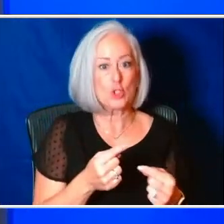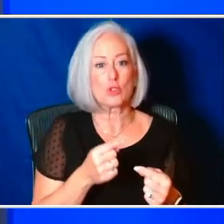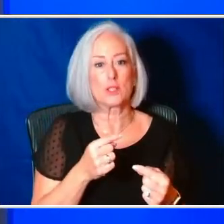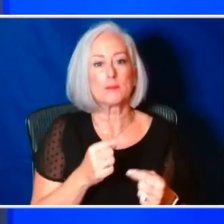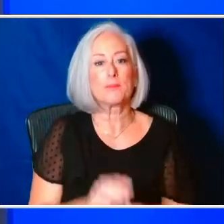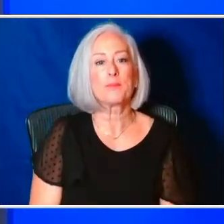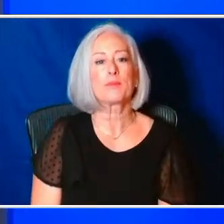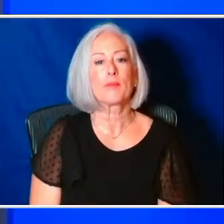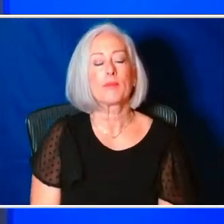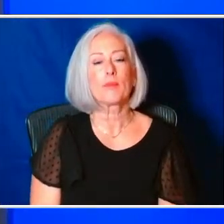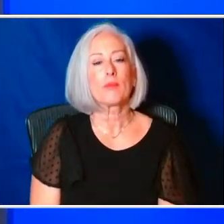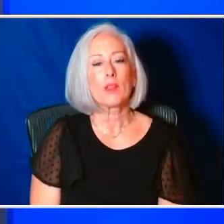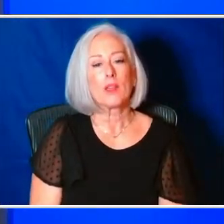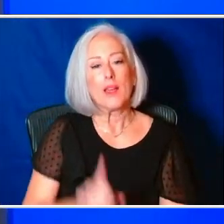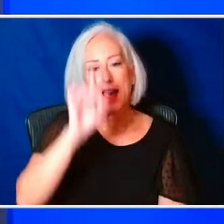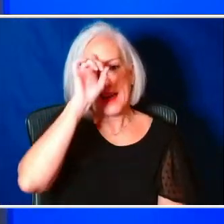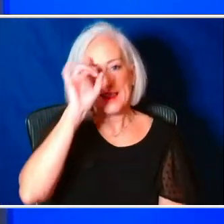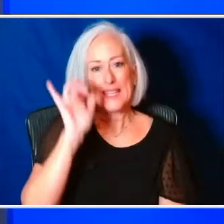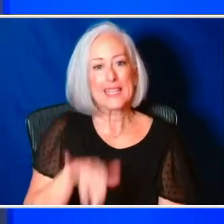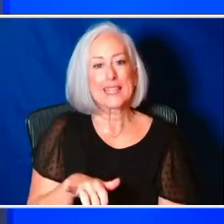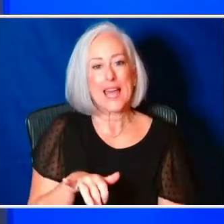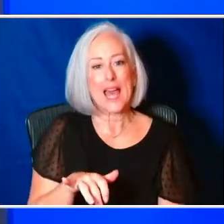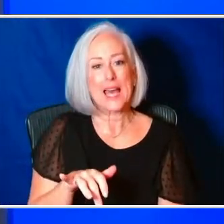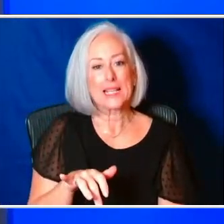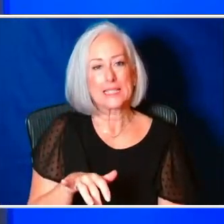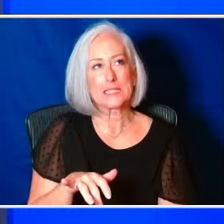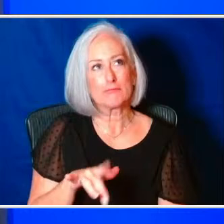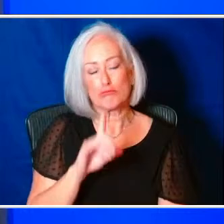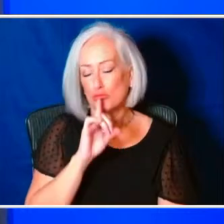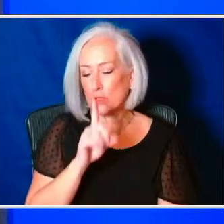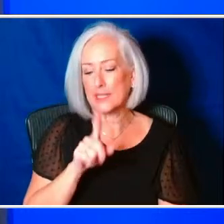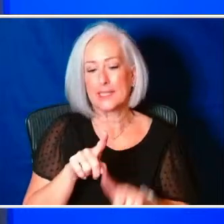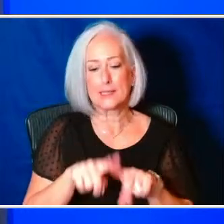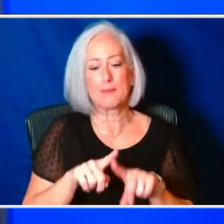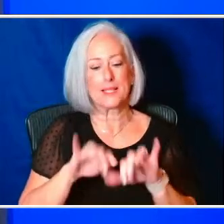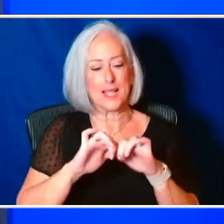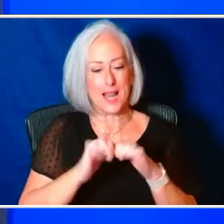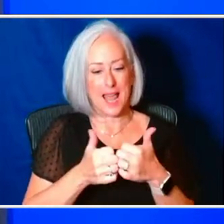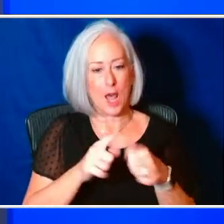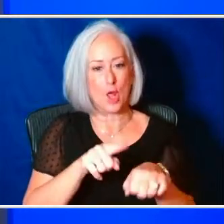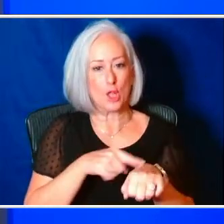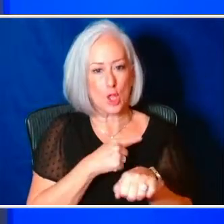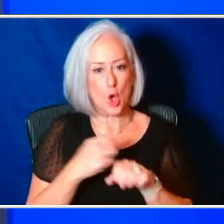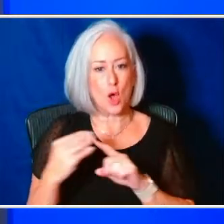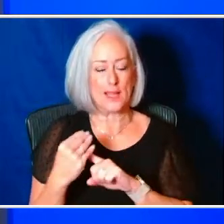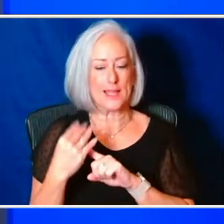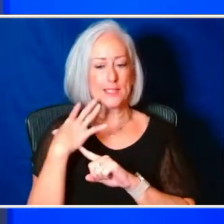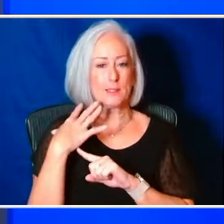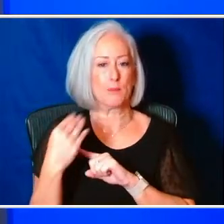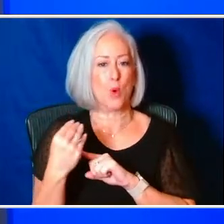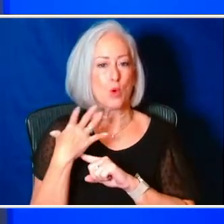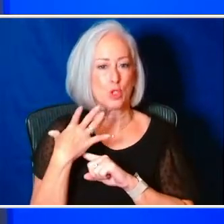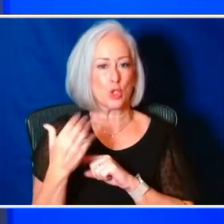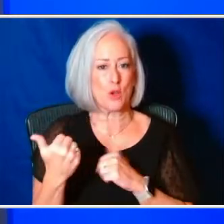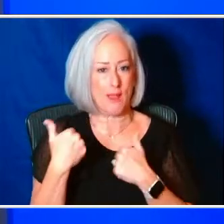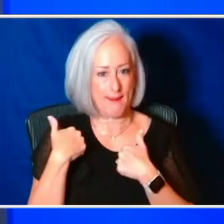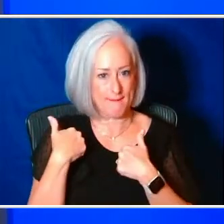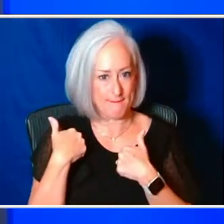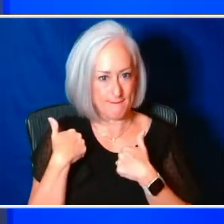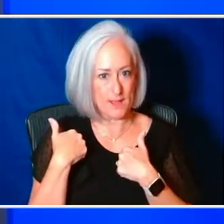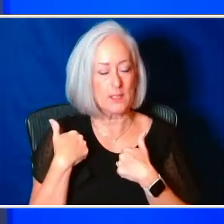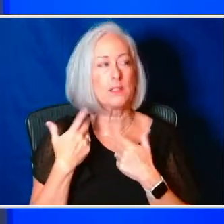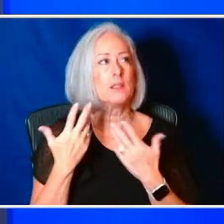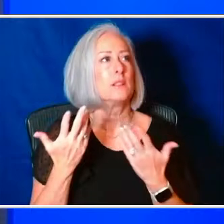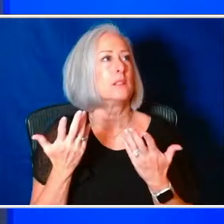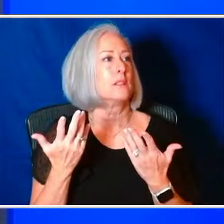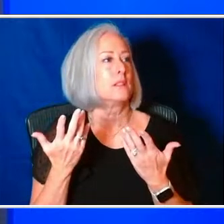So I think it's highly depending on how long the person has been exposed, the degree of exposure. You know, did the smoking exposure